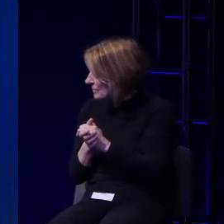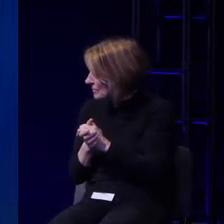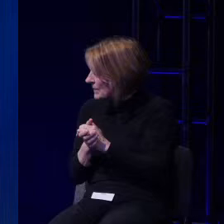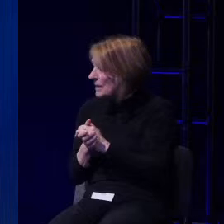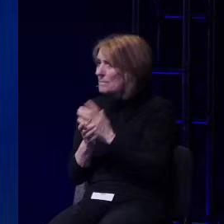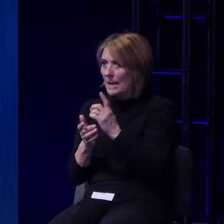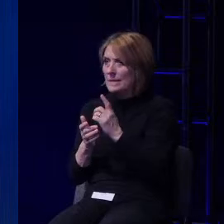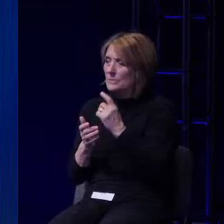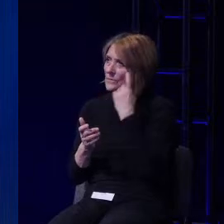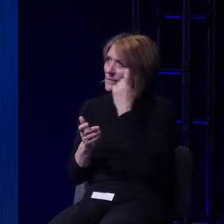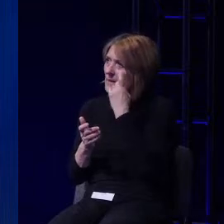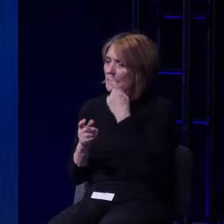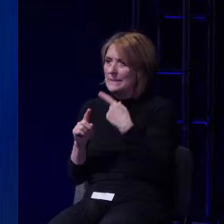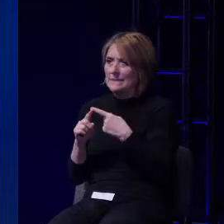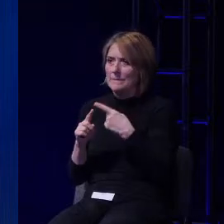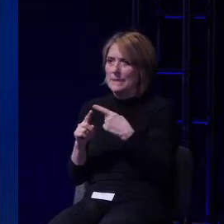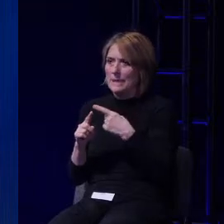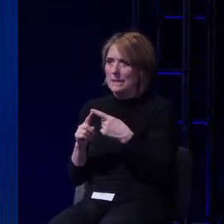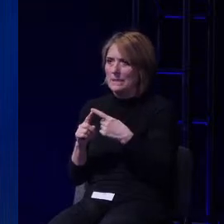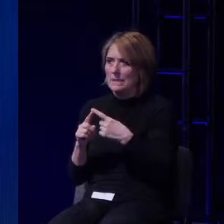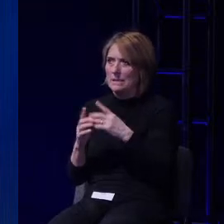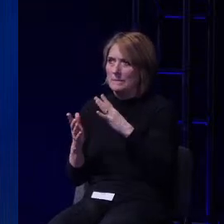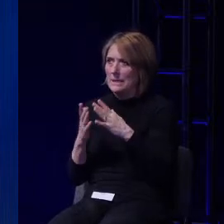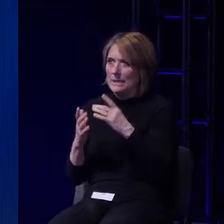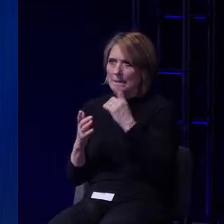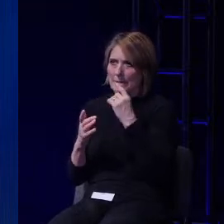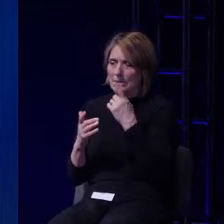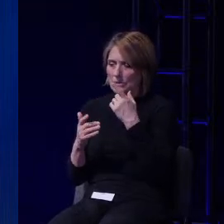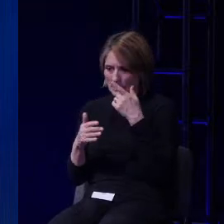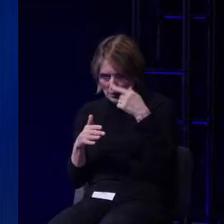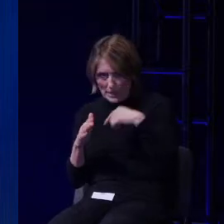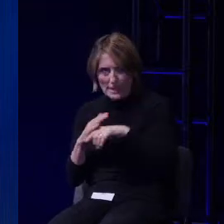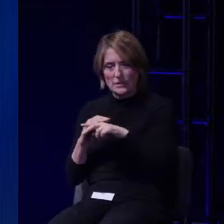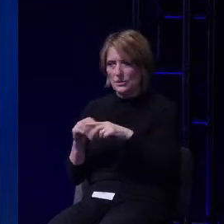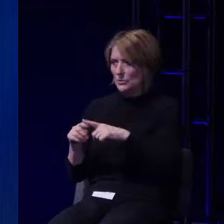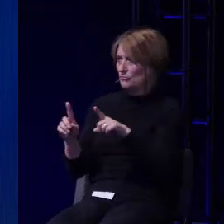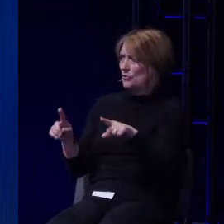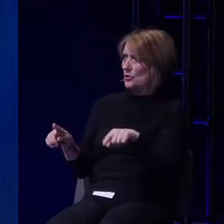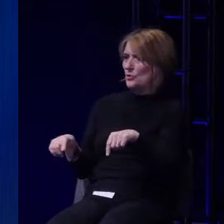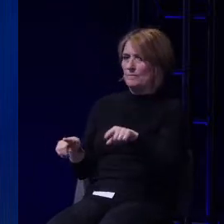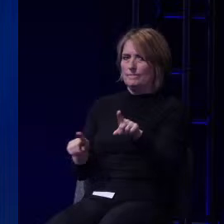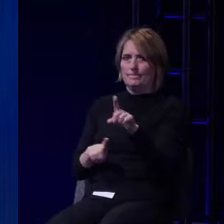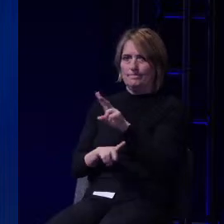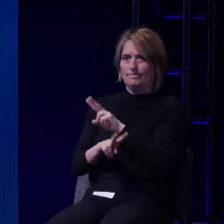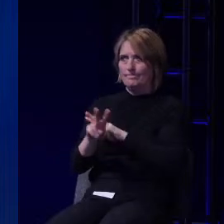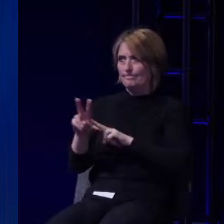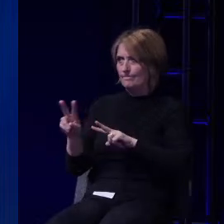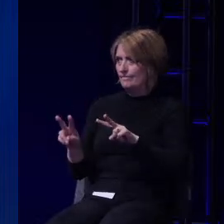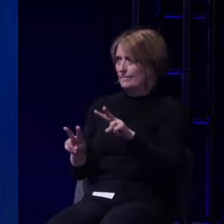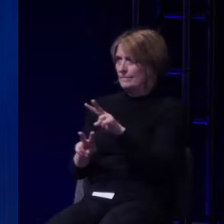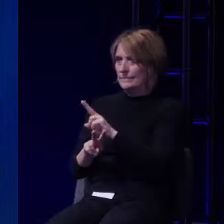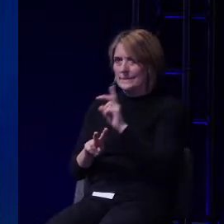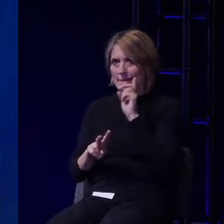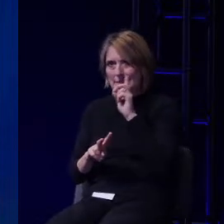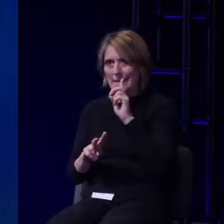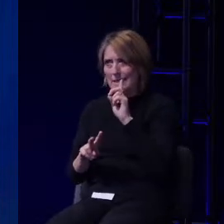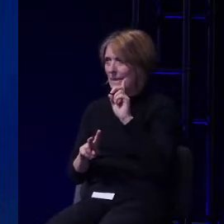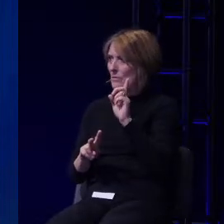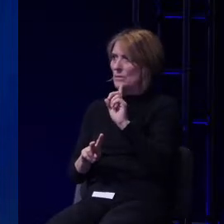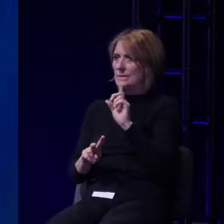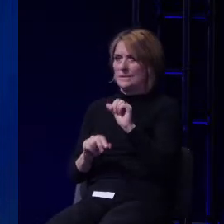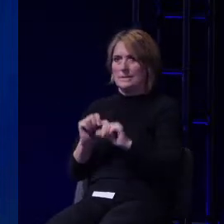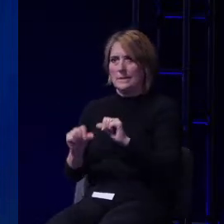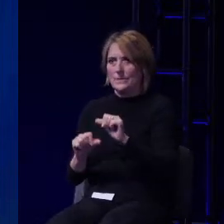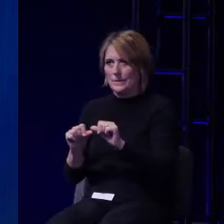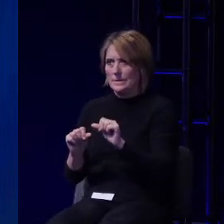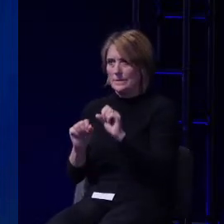speed. The ability to walk into a room and start to see a sequence, so that